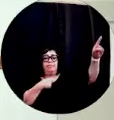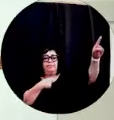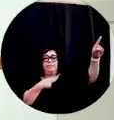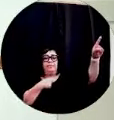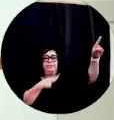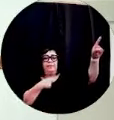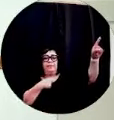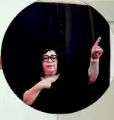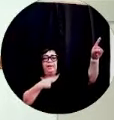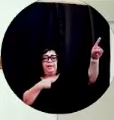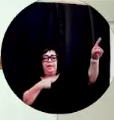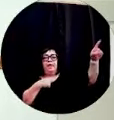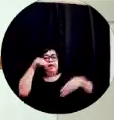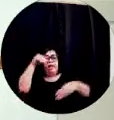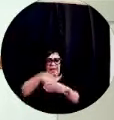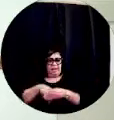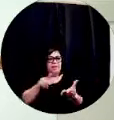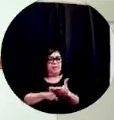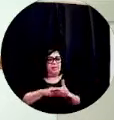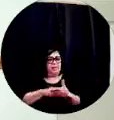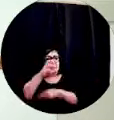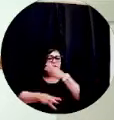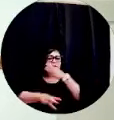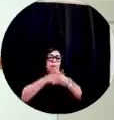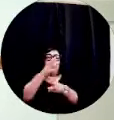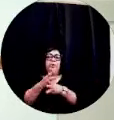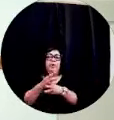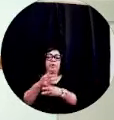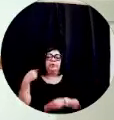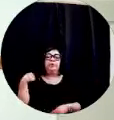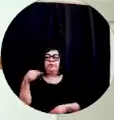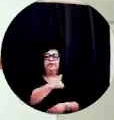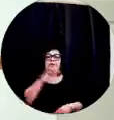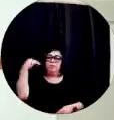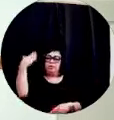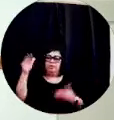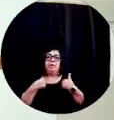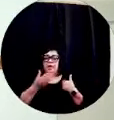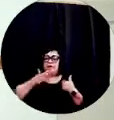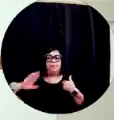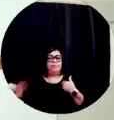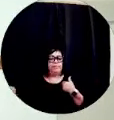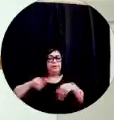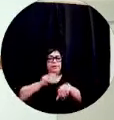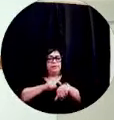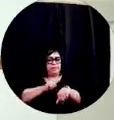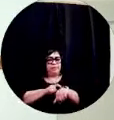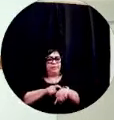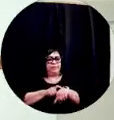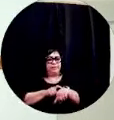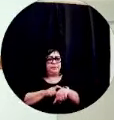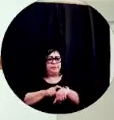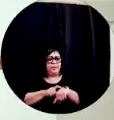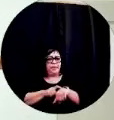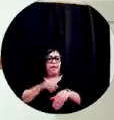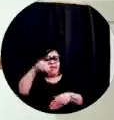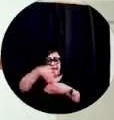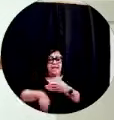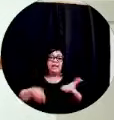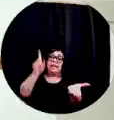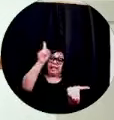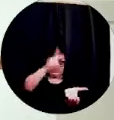We will in this world, I'm sorry, we will have tribulation." Let me say it again. In this